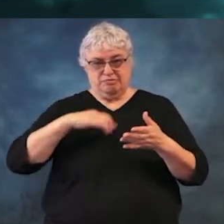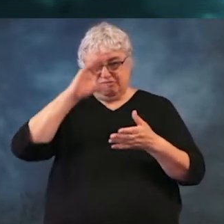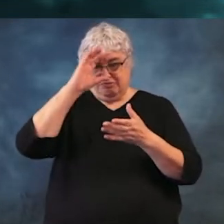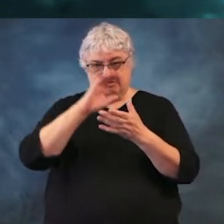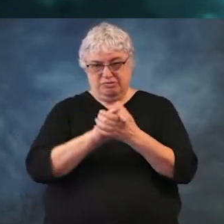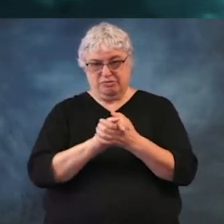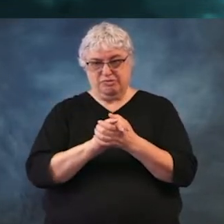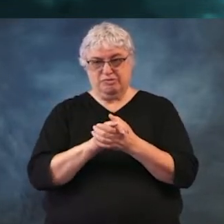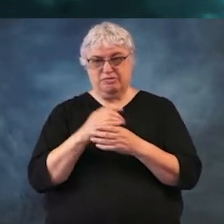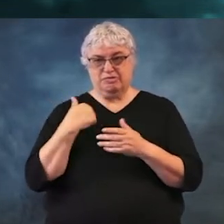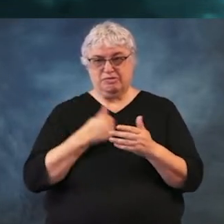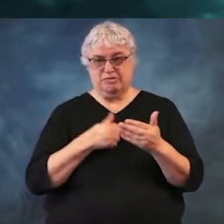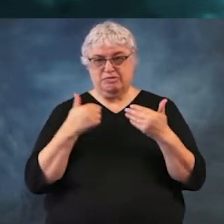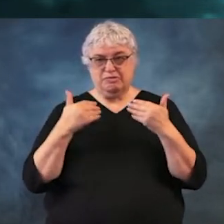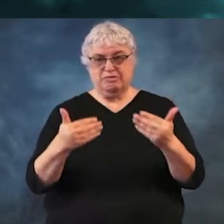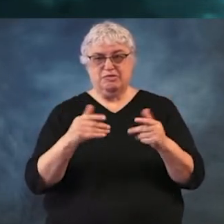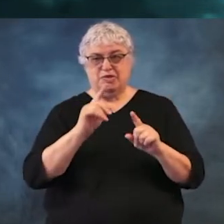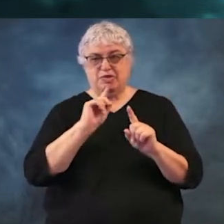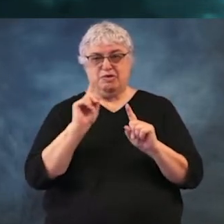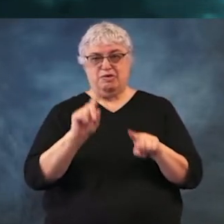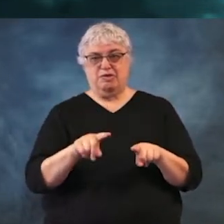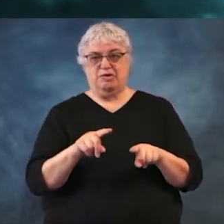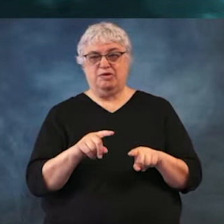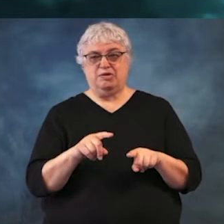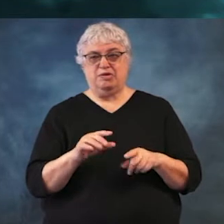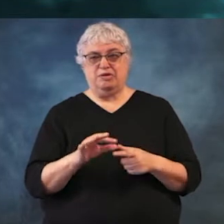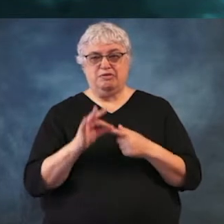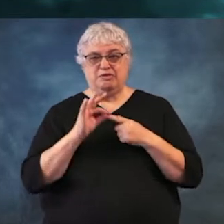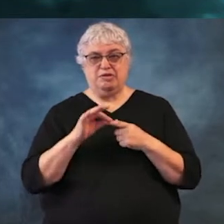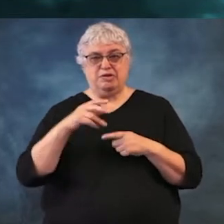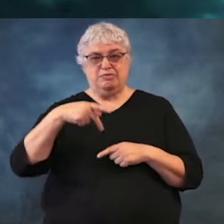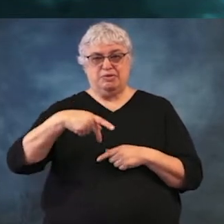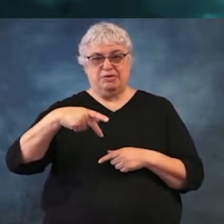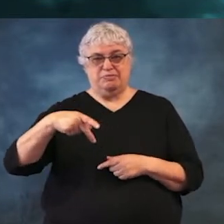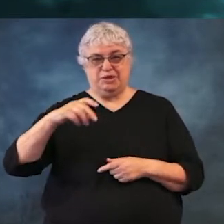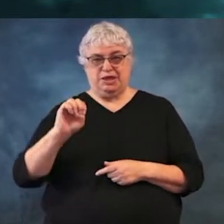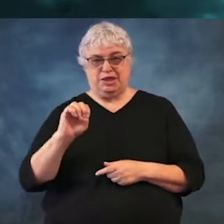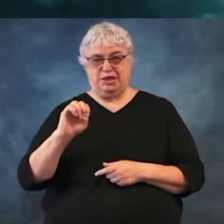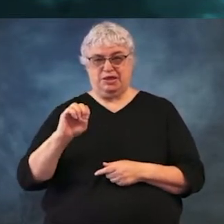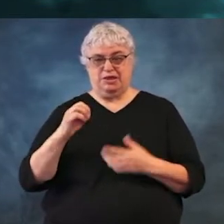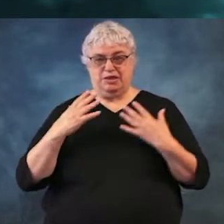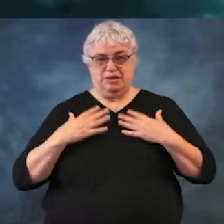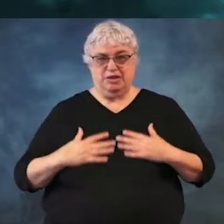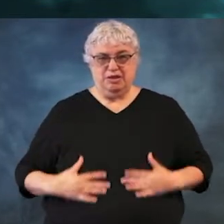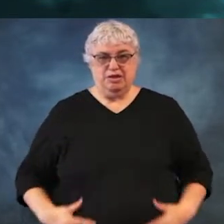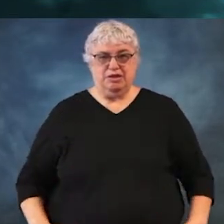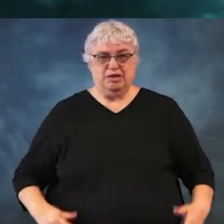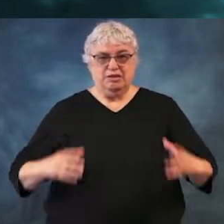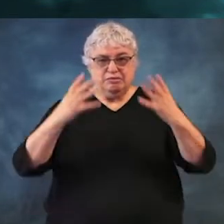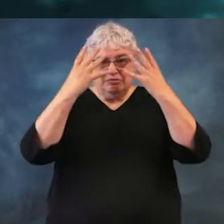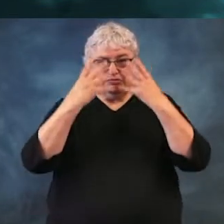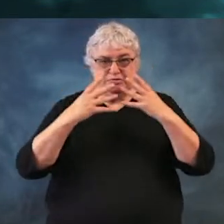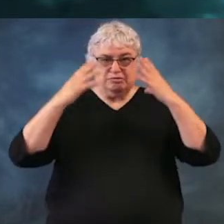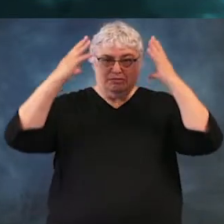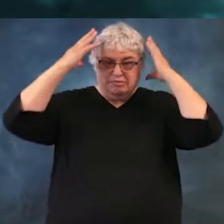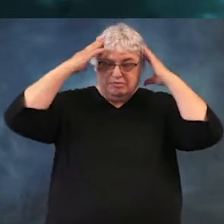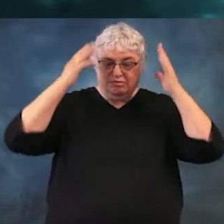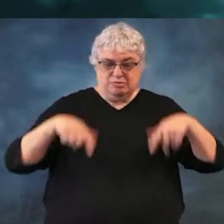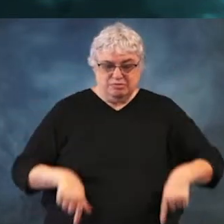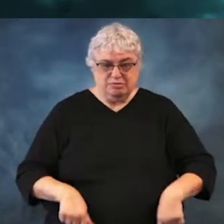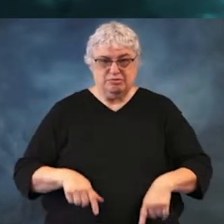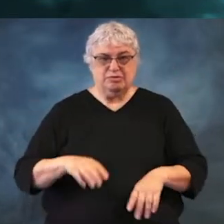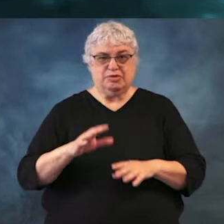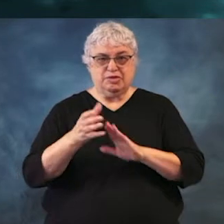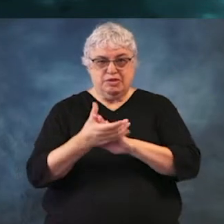have taken is we've gone ahead and ordered full PPE, like complete head to